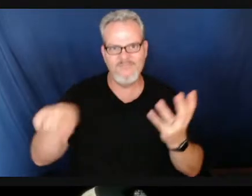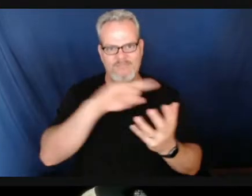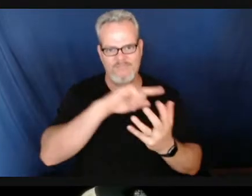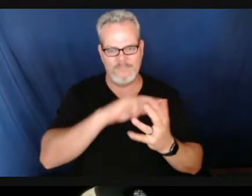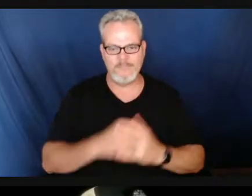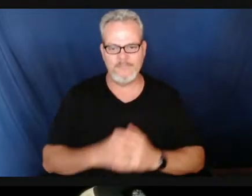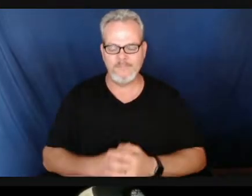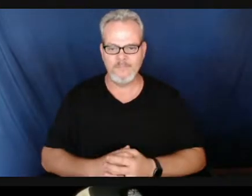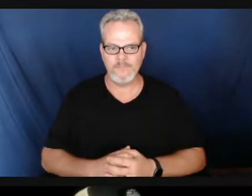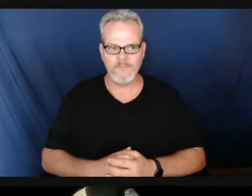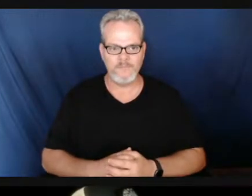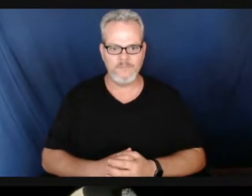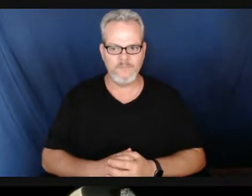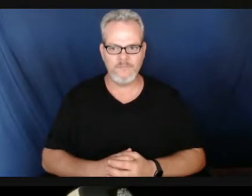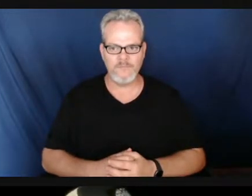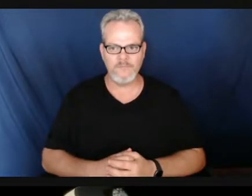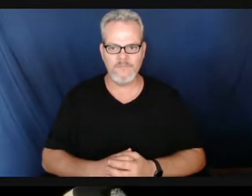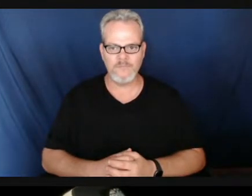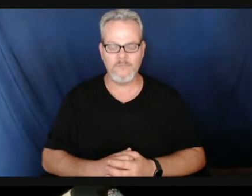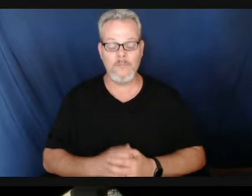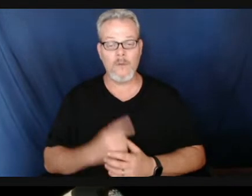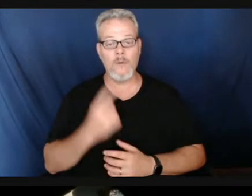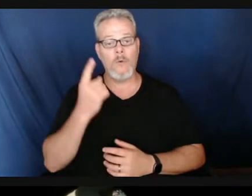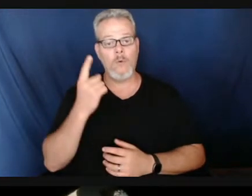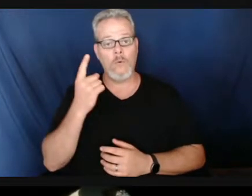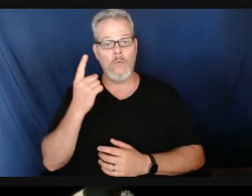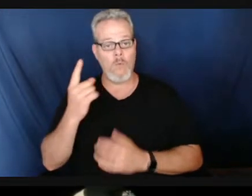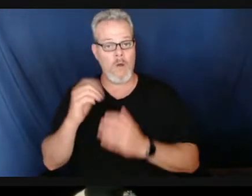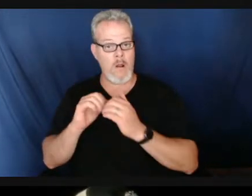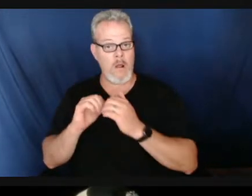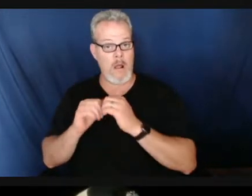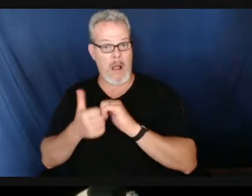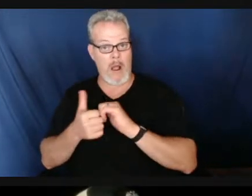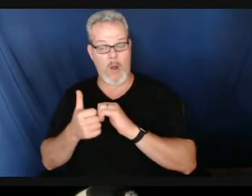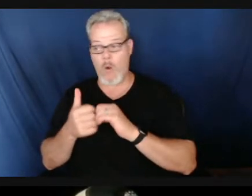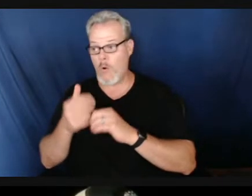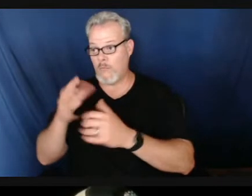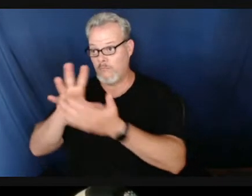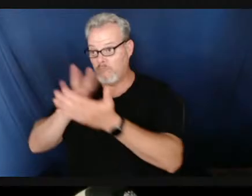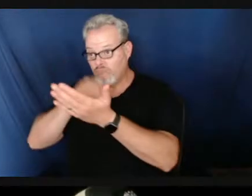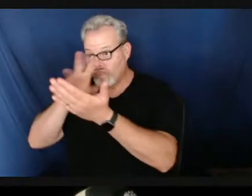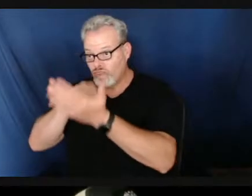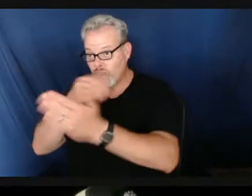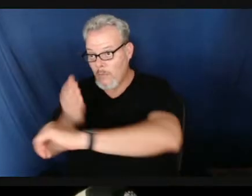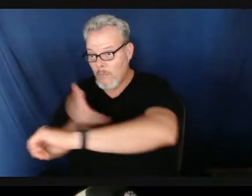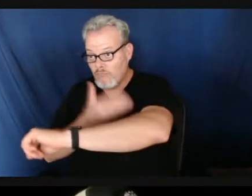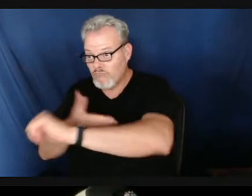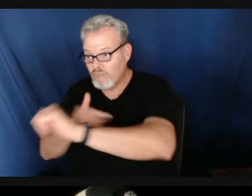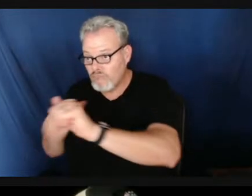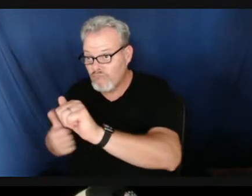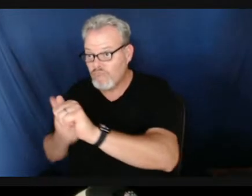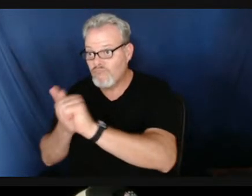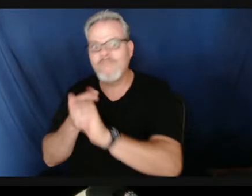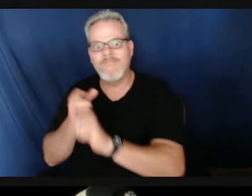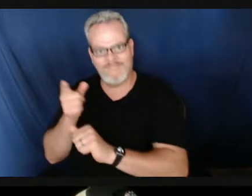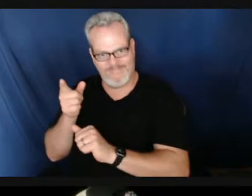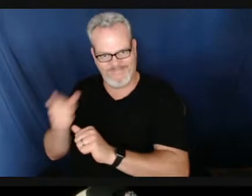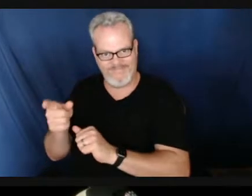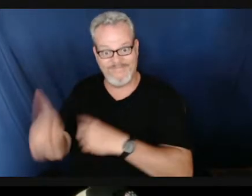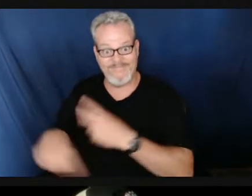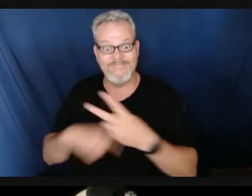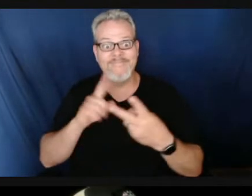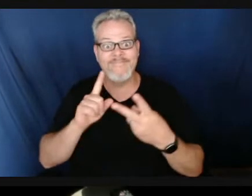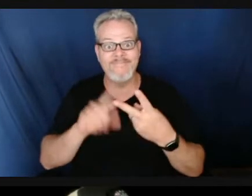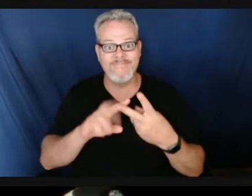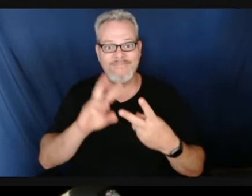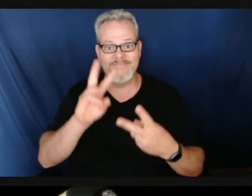So that's one way to get the updates, is these daily updates here. We've also noted that if you go on the website, they